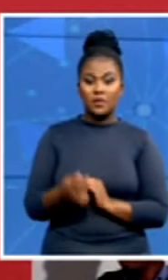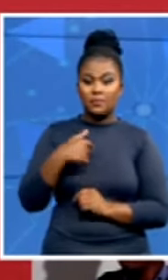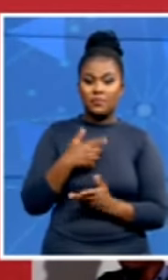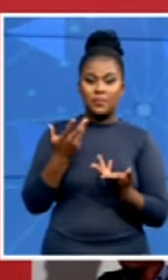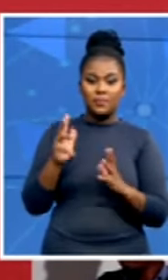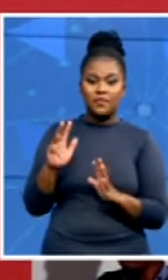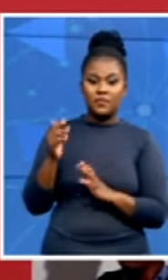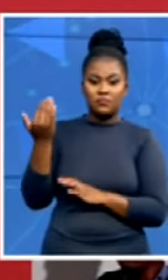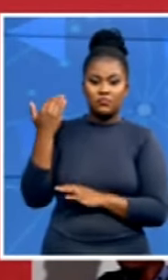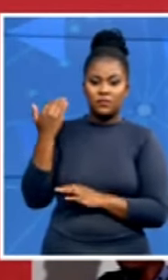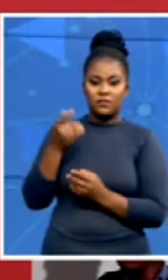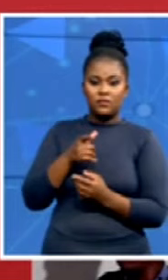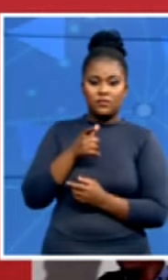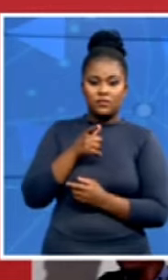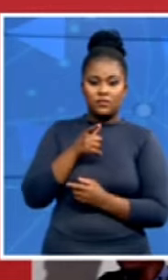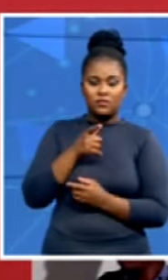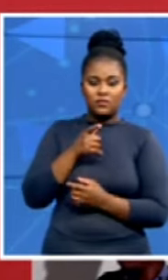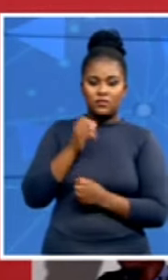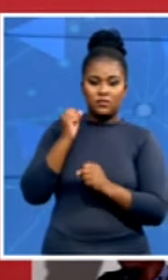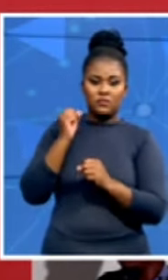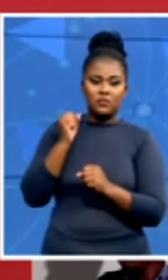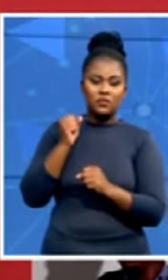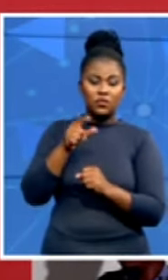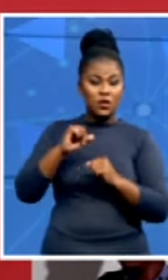would you also agree that